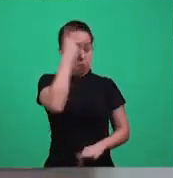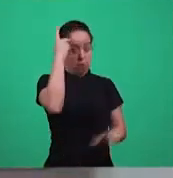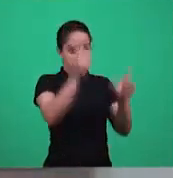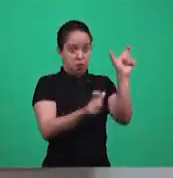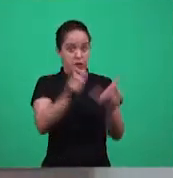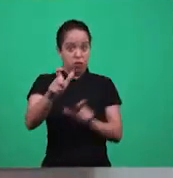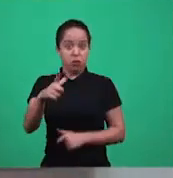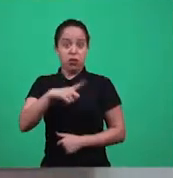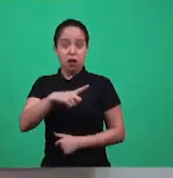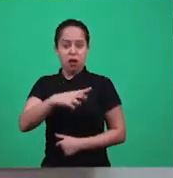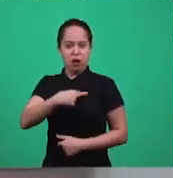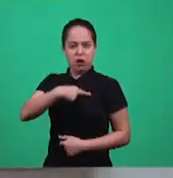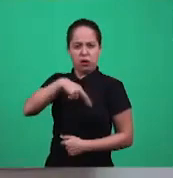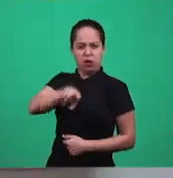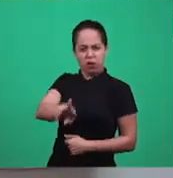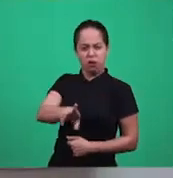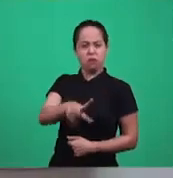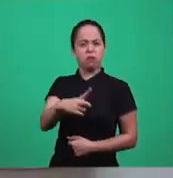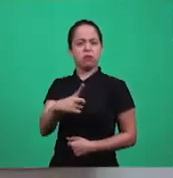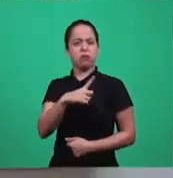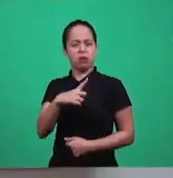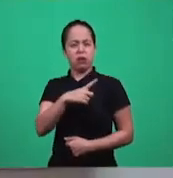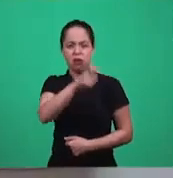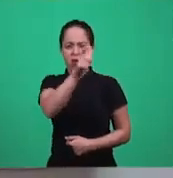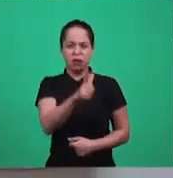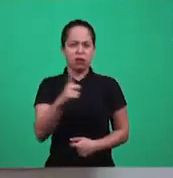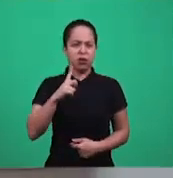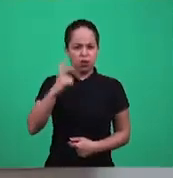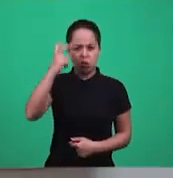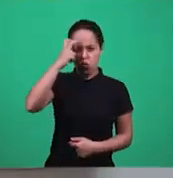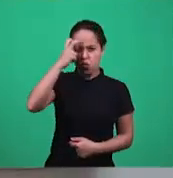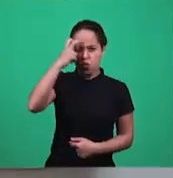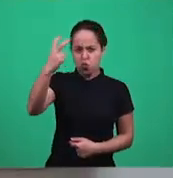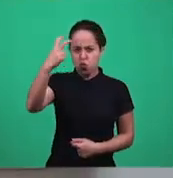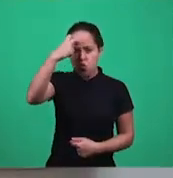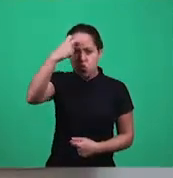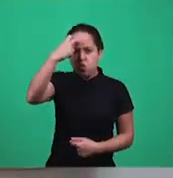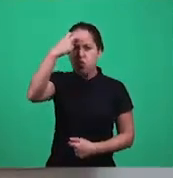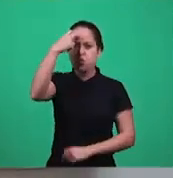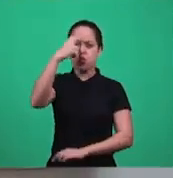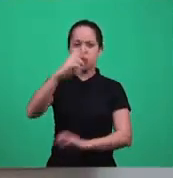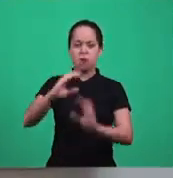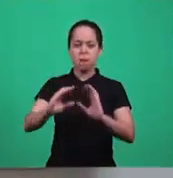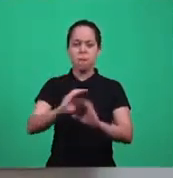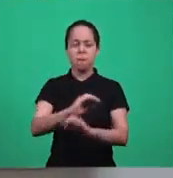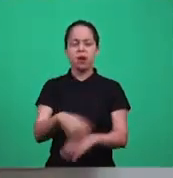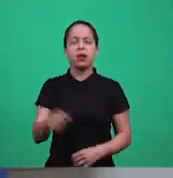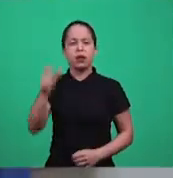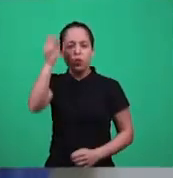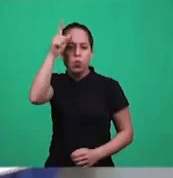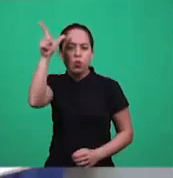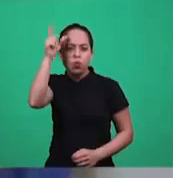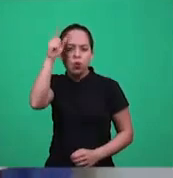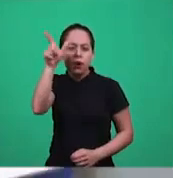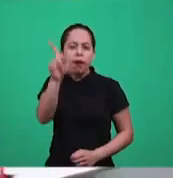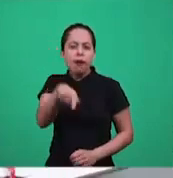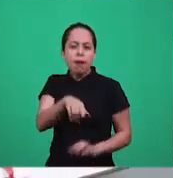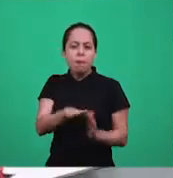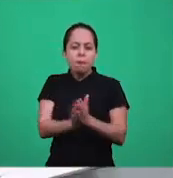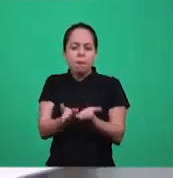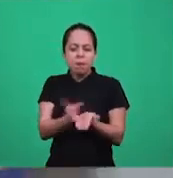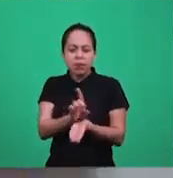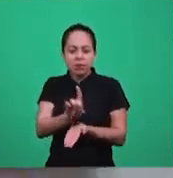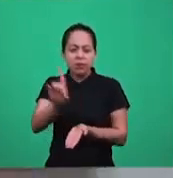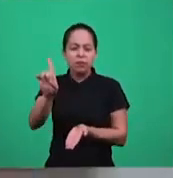Nicodemus had a good religion because he had everything. He had culture, he was a doctor of law, he knew the Bible. He was an